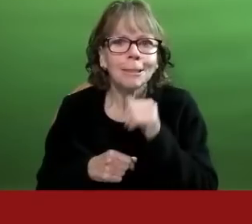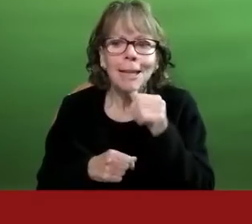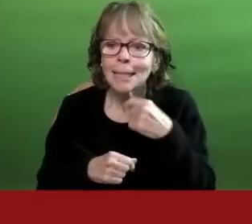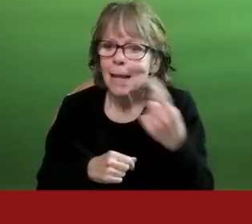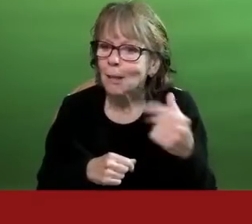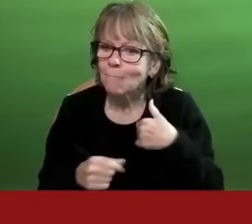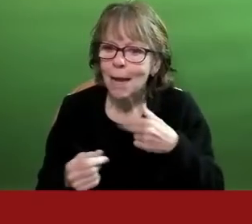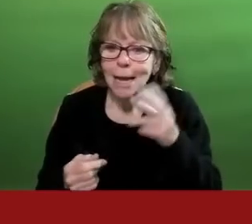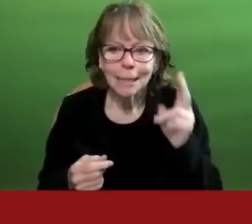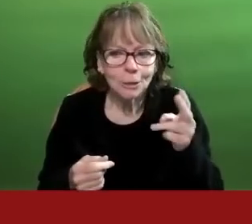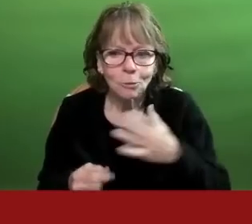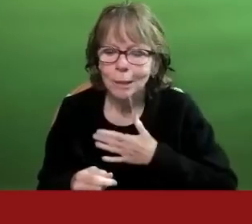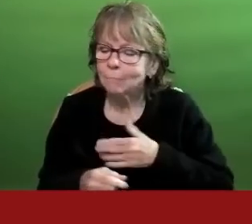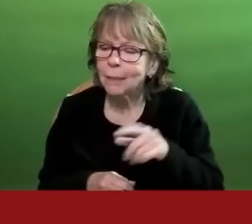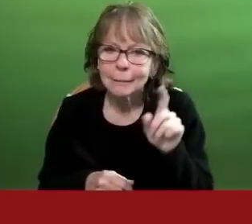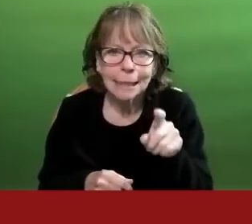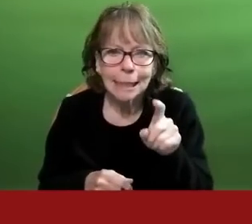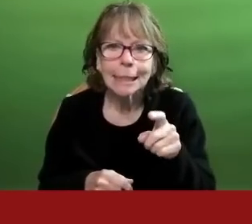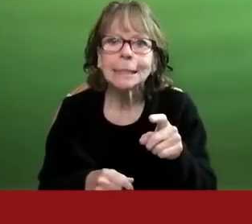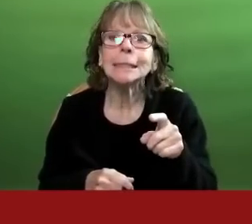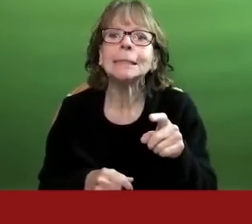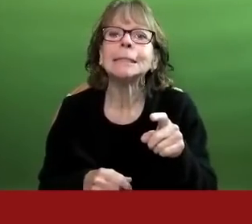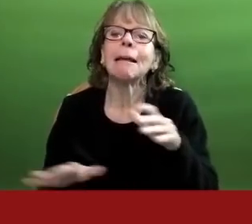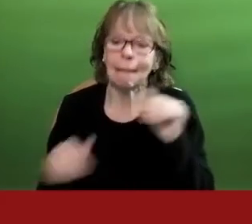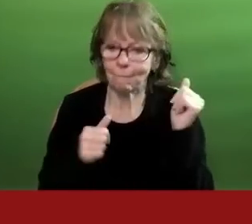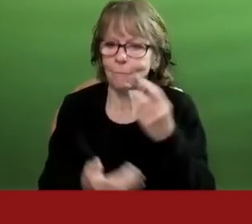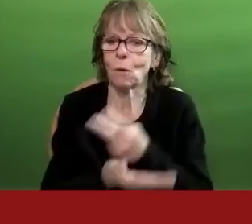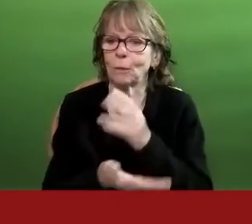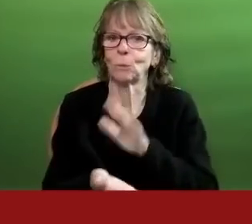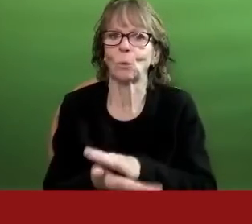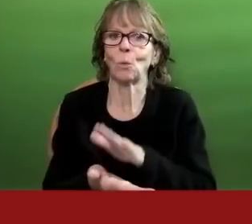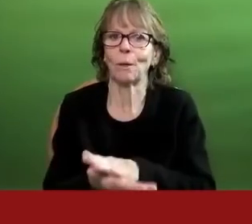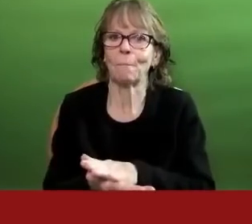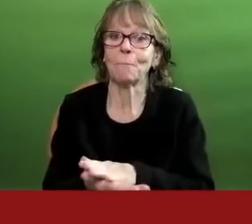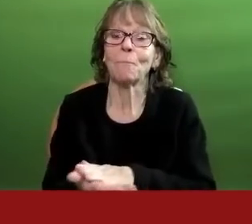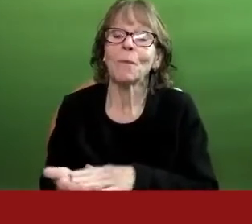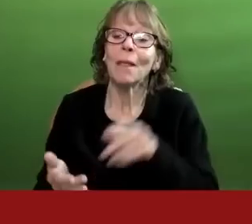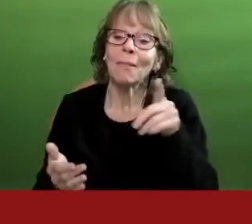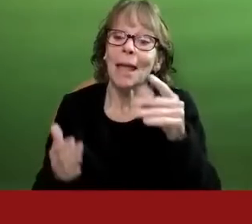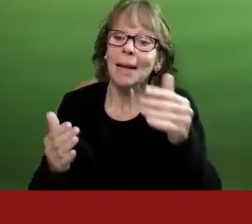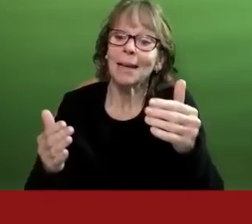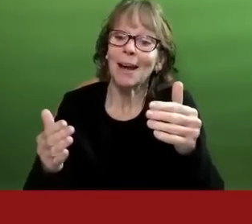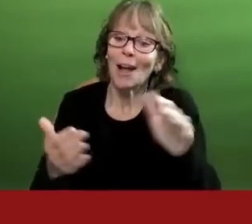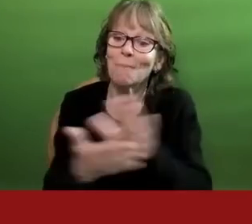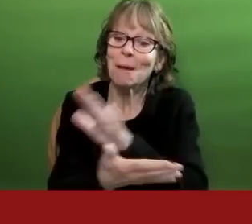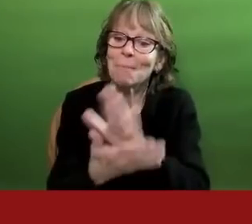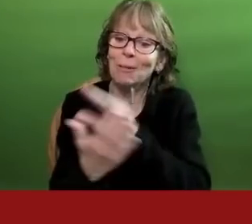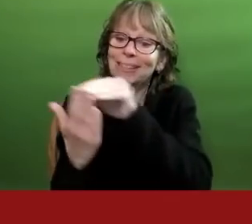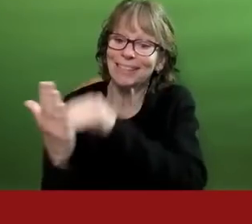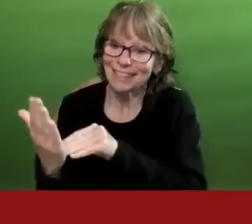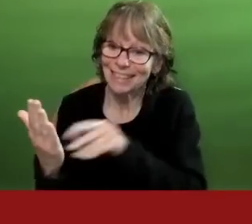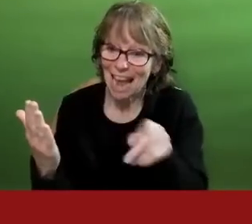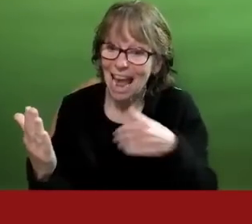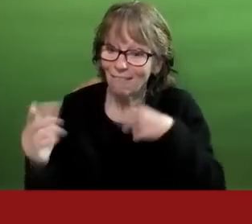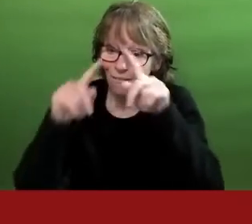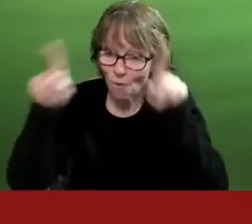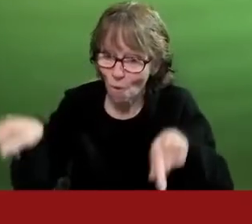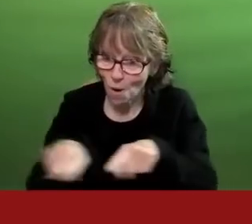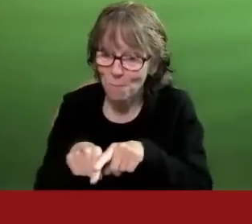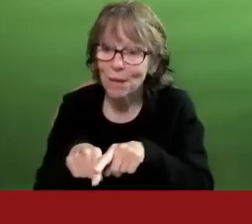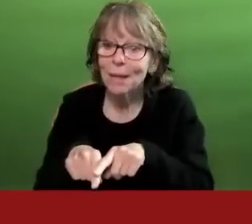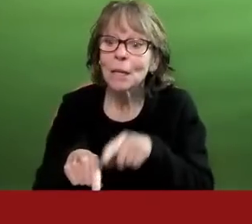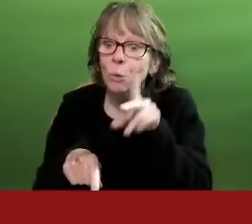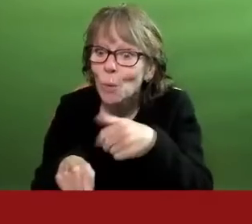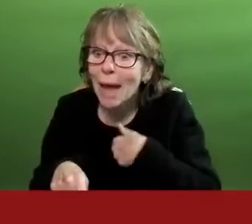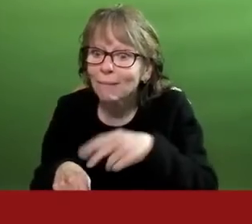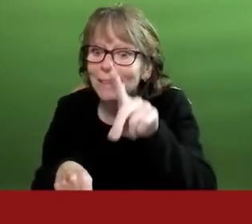After defending my dissertation, I refused to check the box, "Do you have a disability?" I would not take on that label. It was